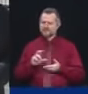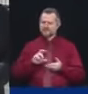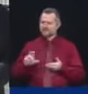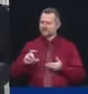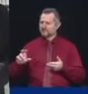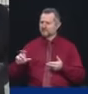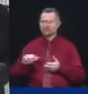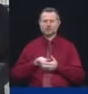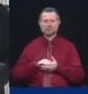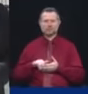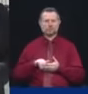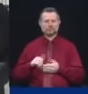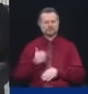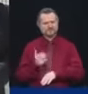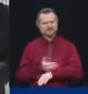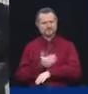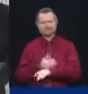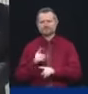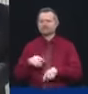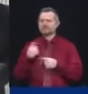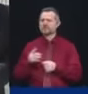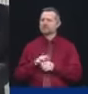rebuilds post-COVID,